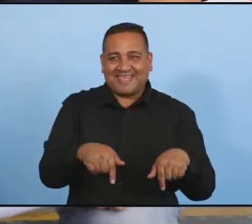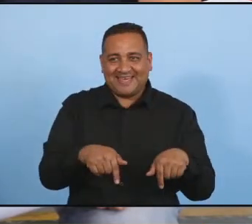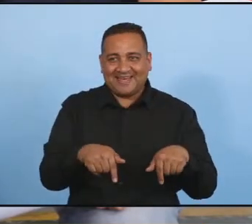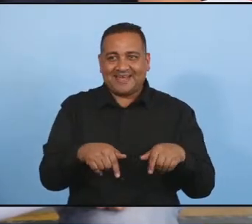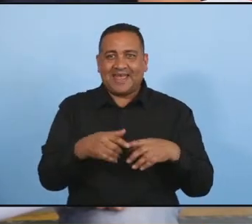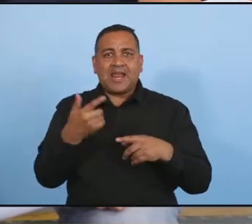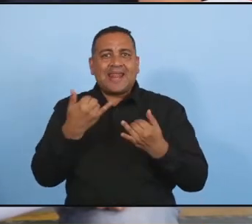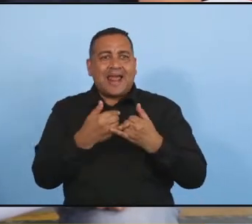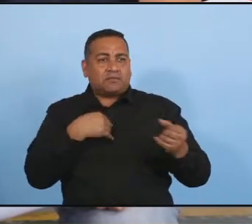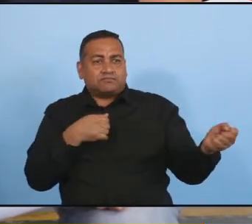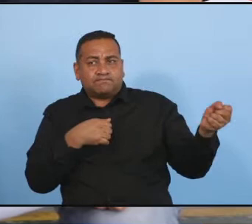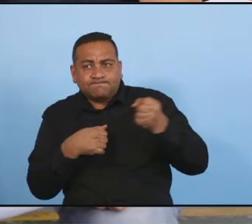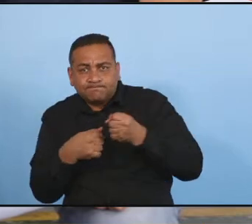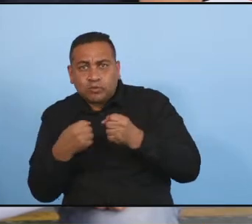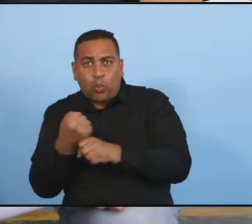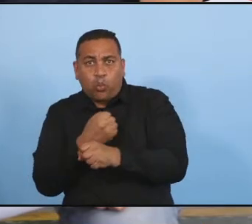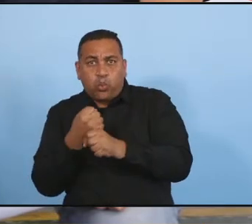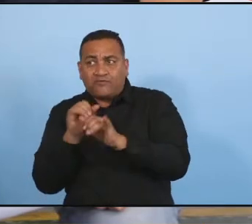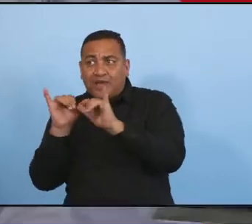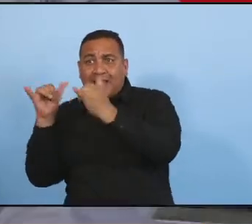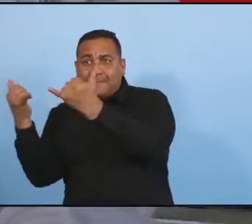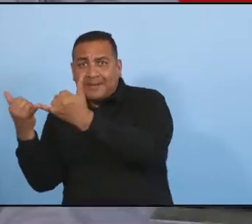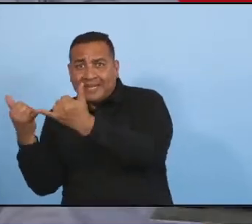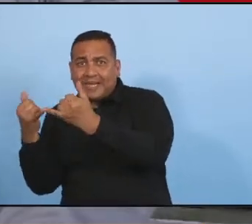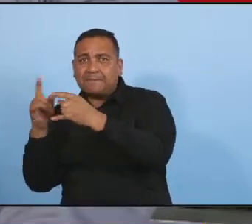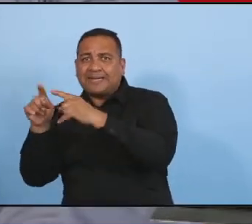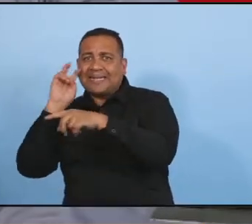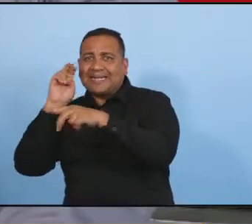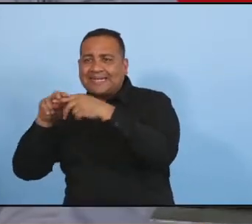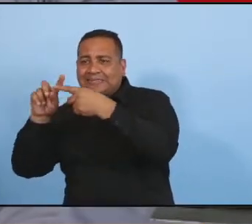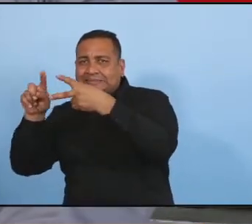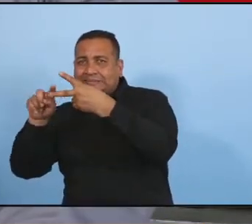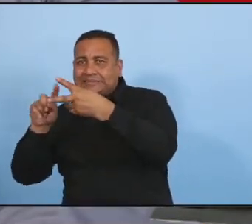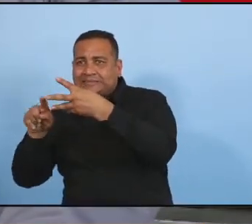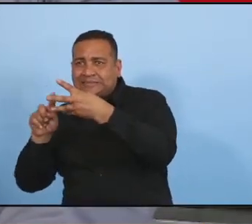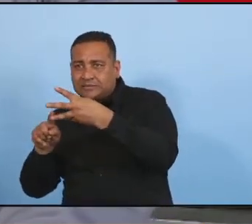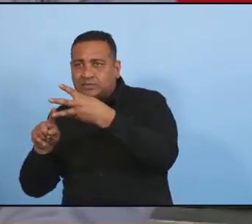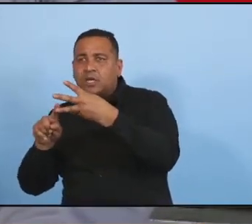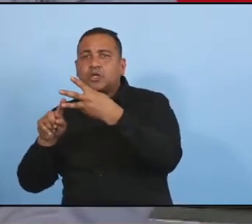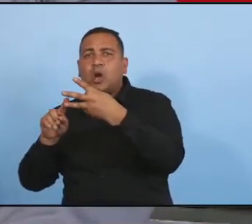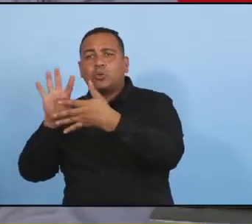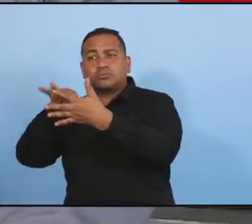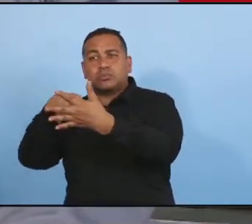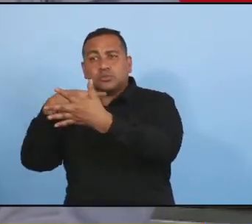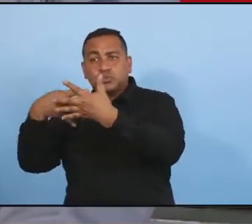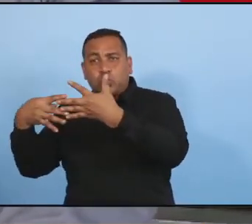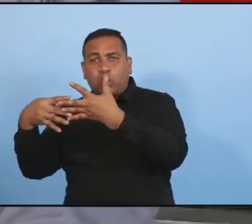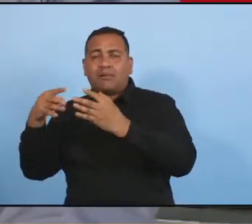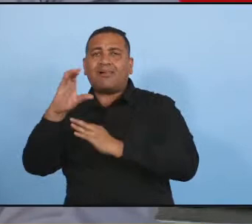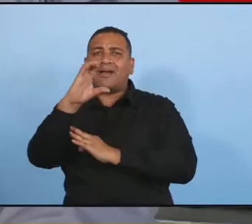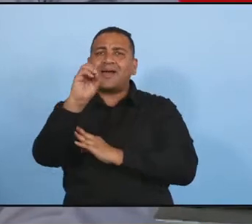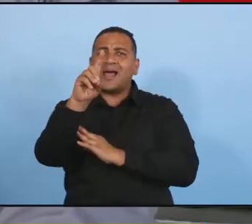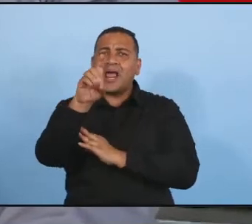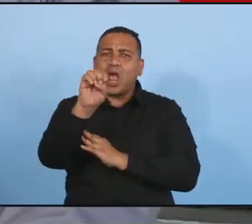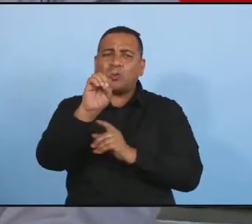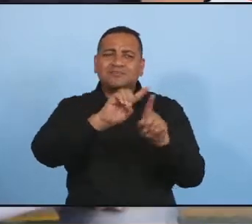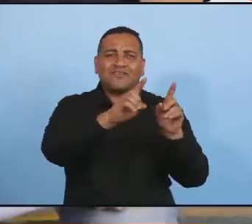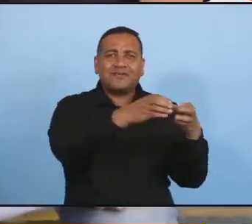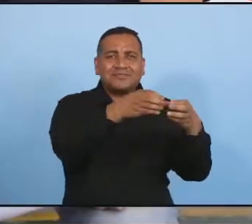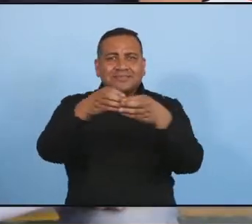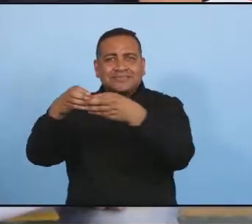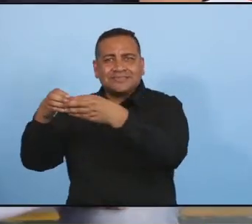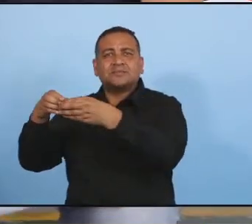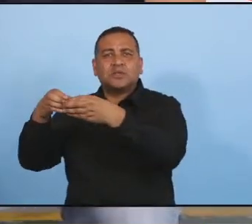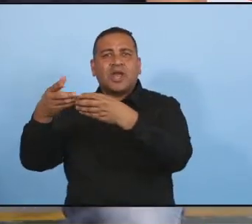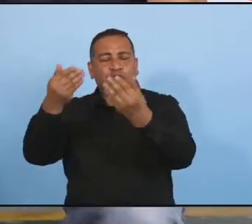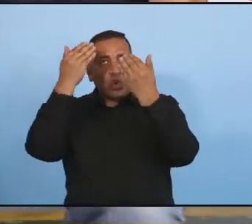students that can do this for us? So there's very few, obviously, just like the coding guys, there's very few of them as well? Yes, oh, wow. Very few. It's very few. So you